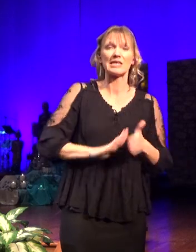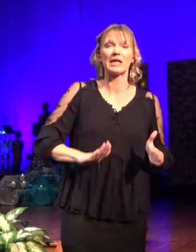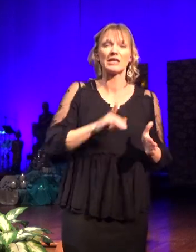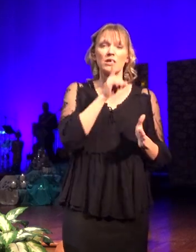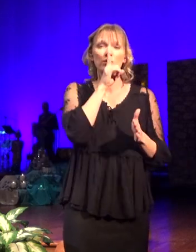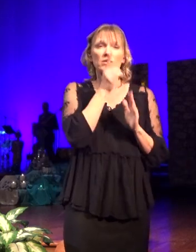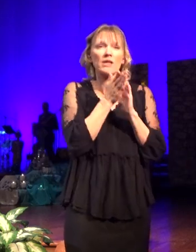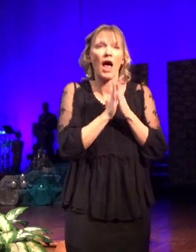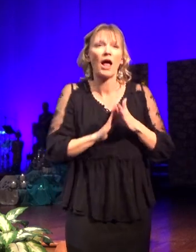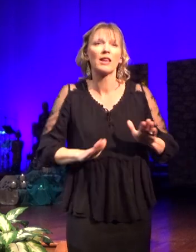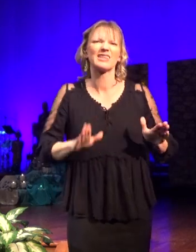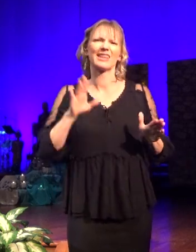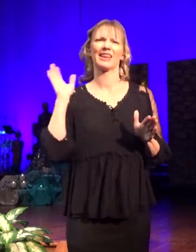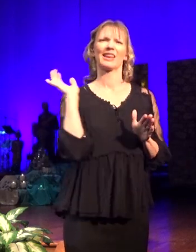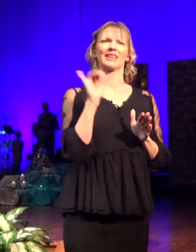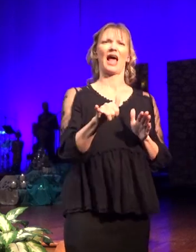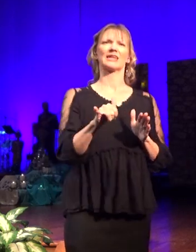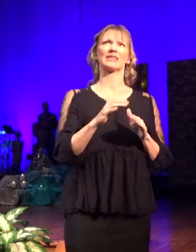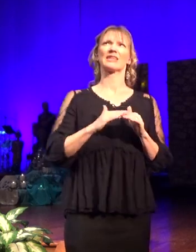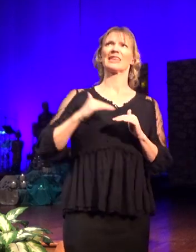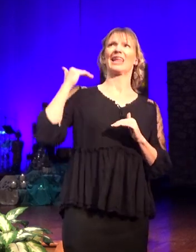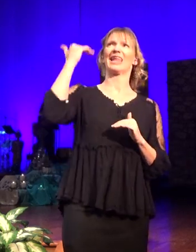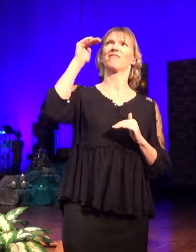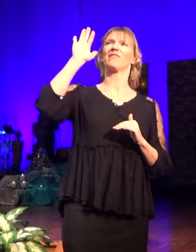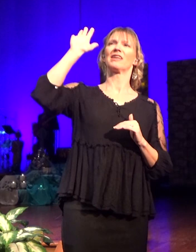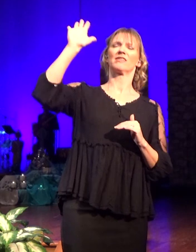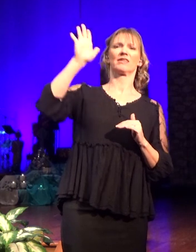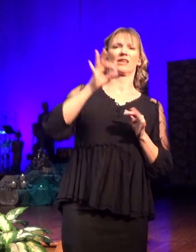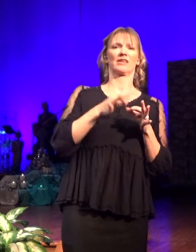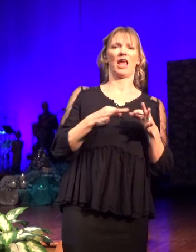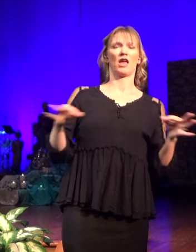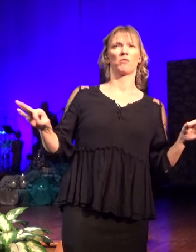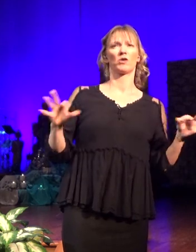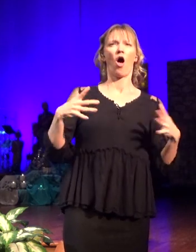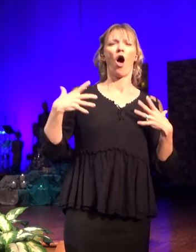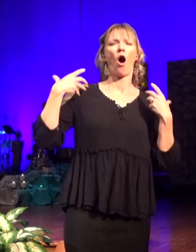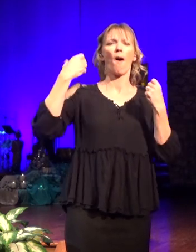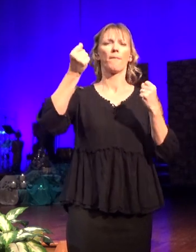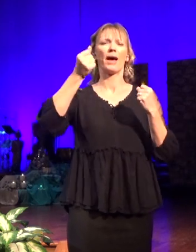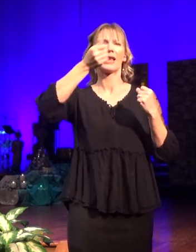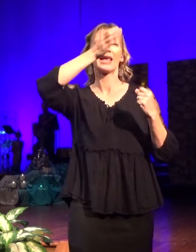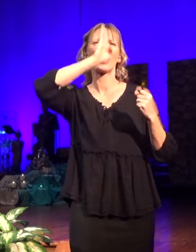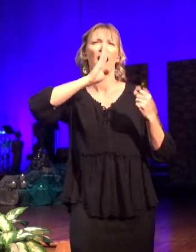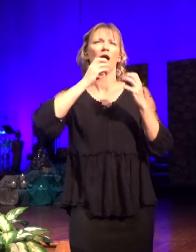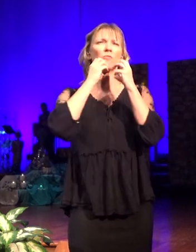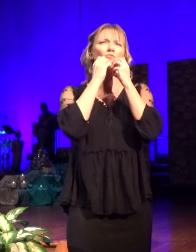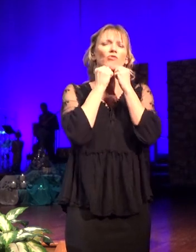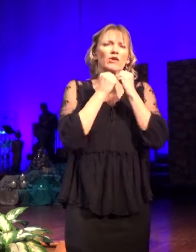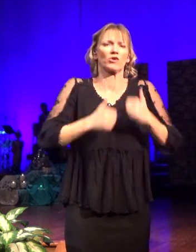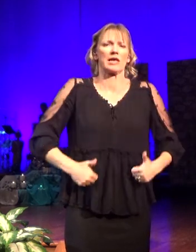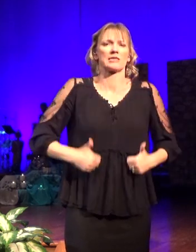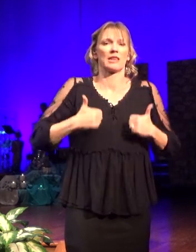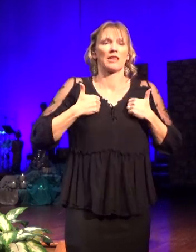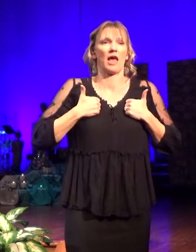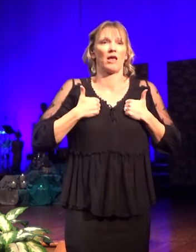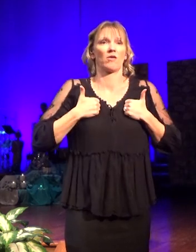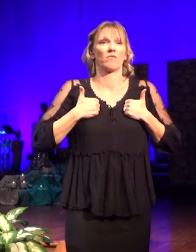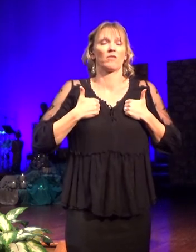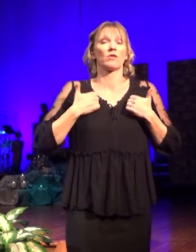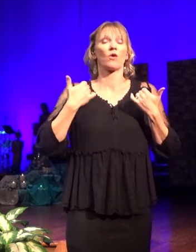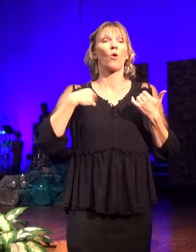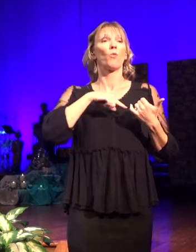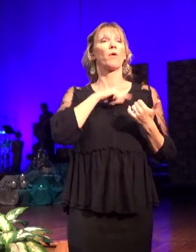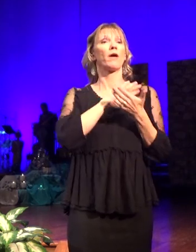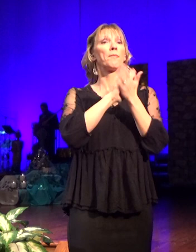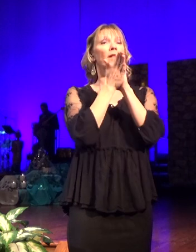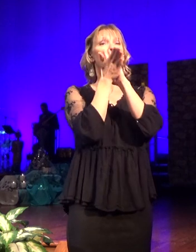very language of the infinite, Almighty God, that precious life. So we just still ourselves on our path